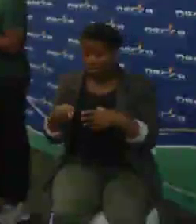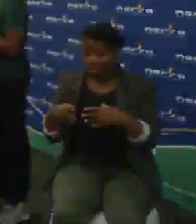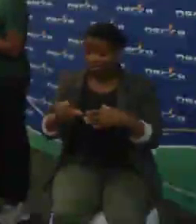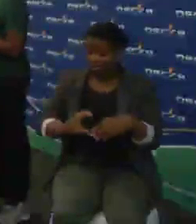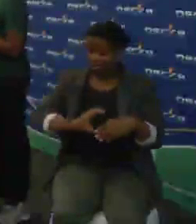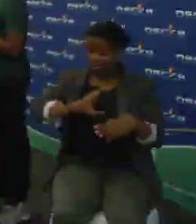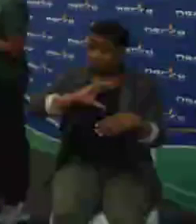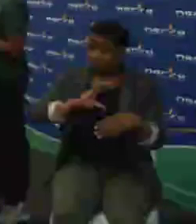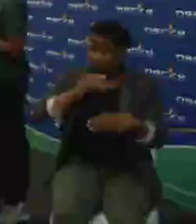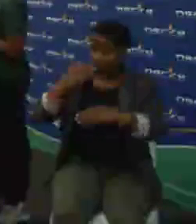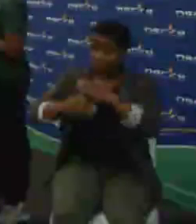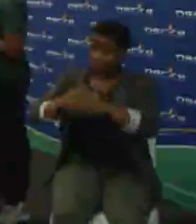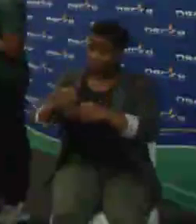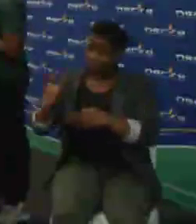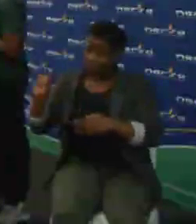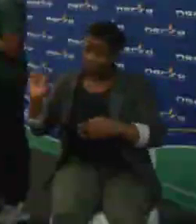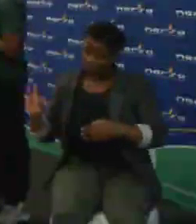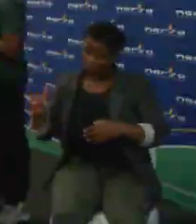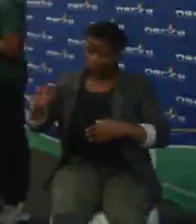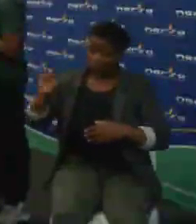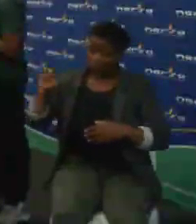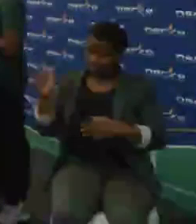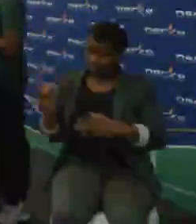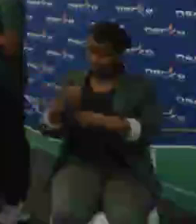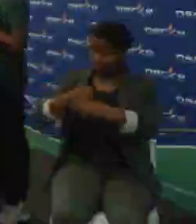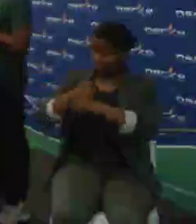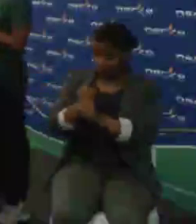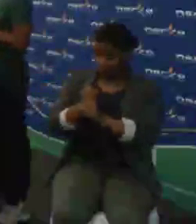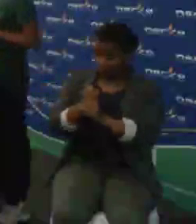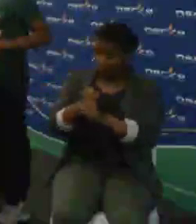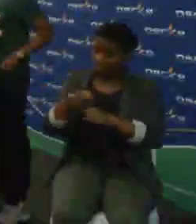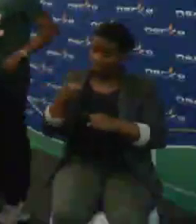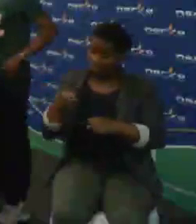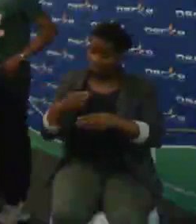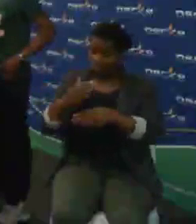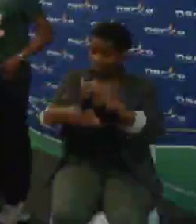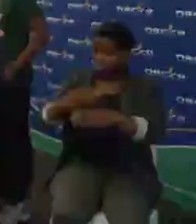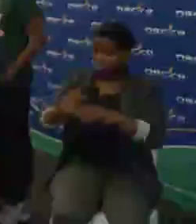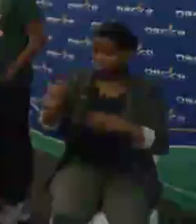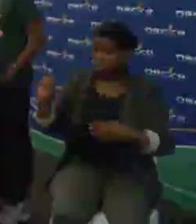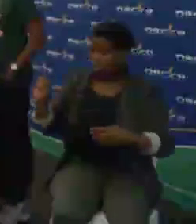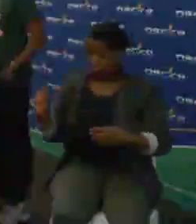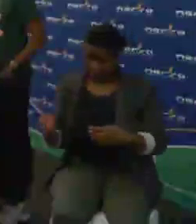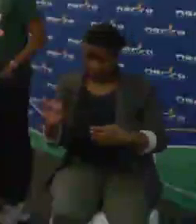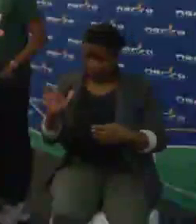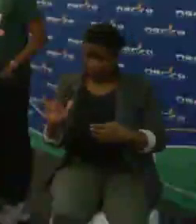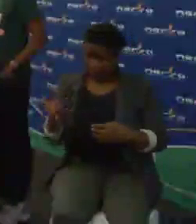confidence in the process that Nersa has created. That this process of the